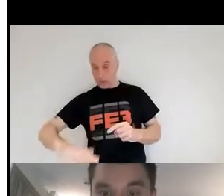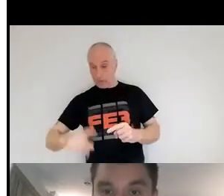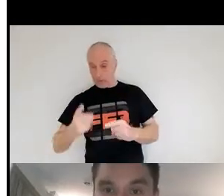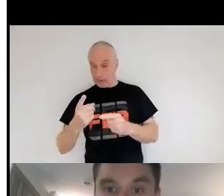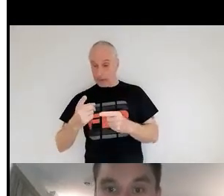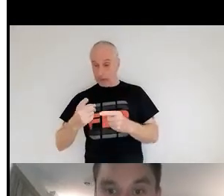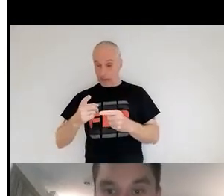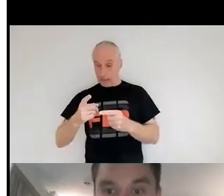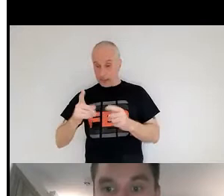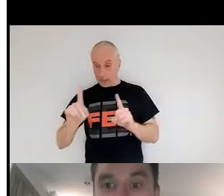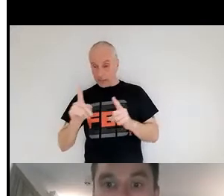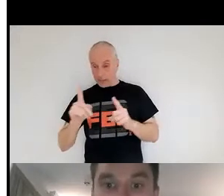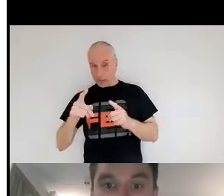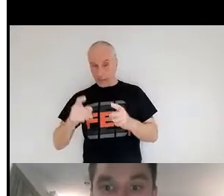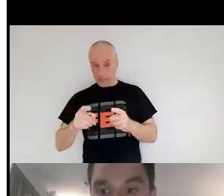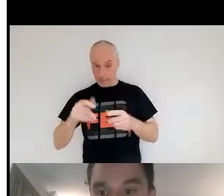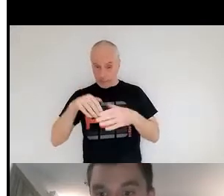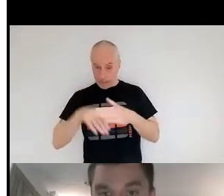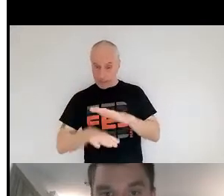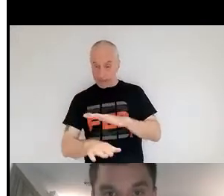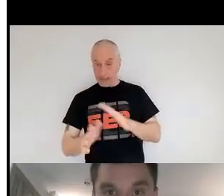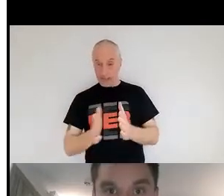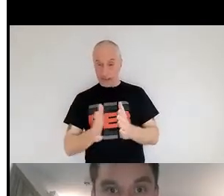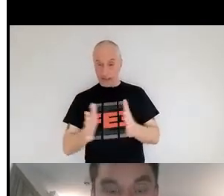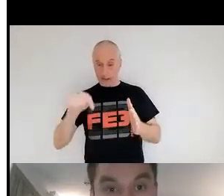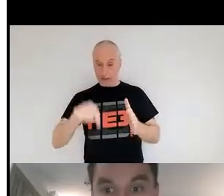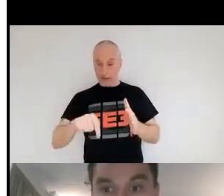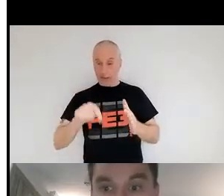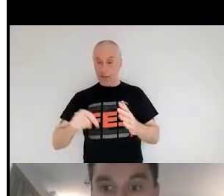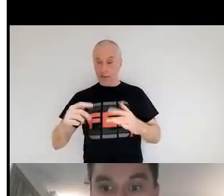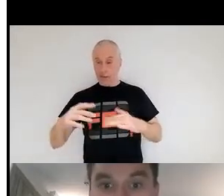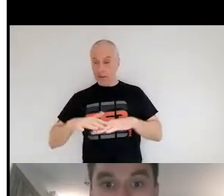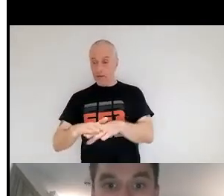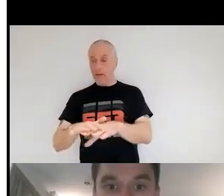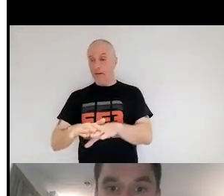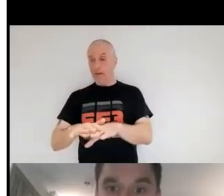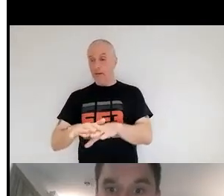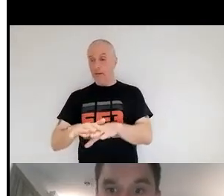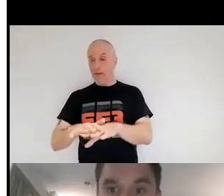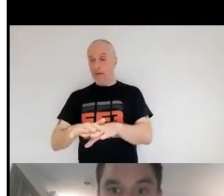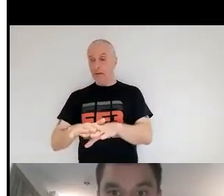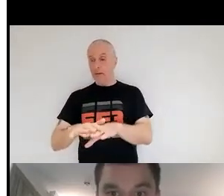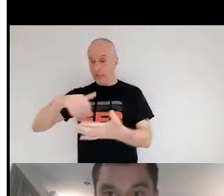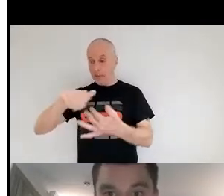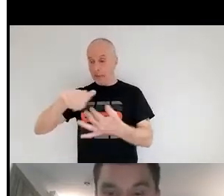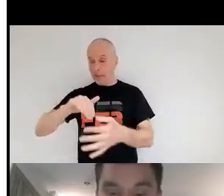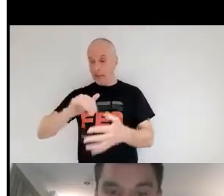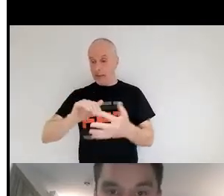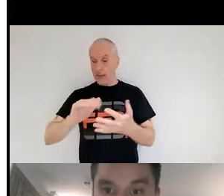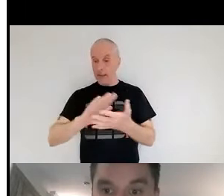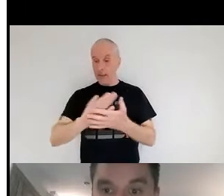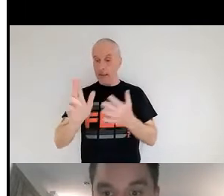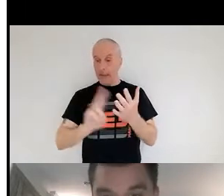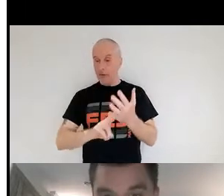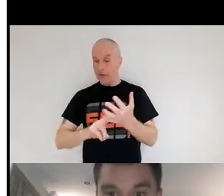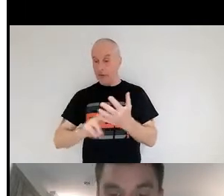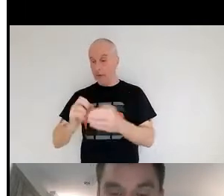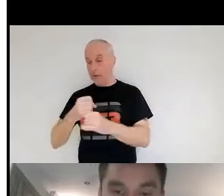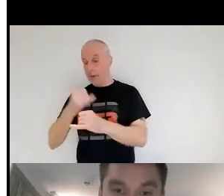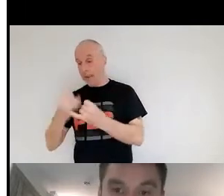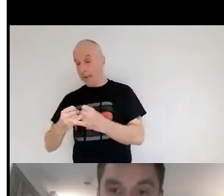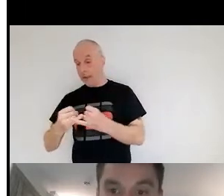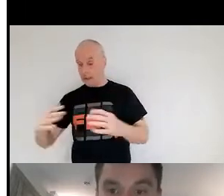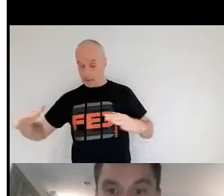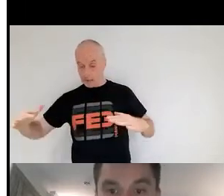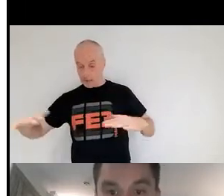dubbed the credential unit, and this is effectively a fancy mixing station where we redirect the natural gas supply, inject